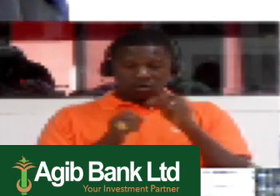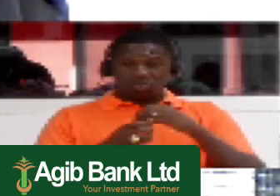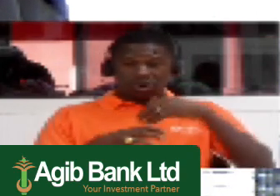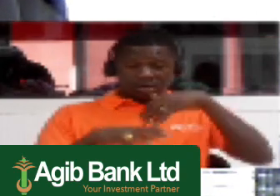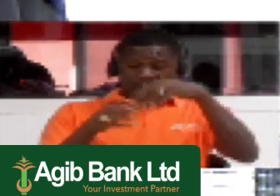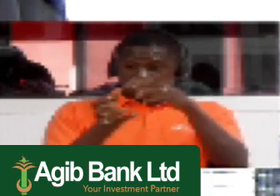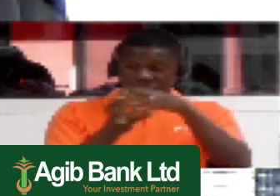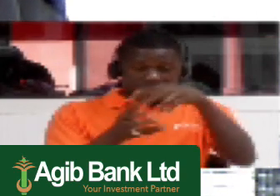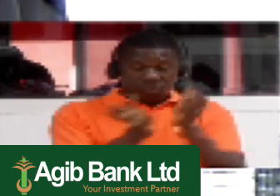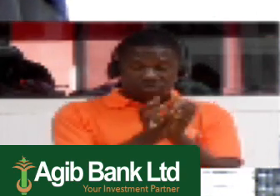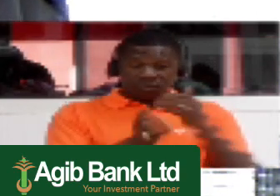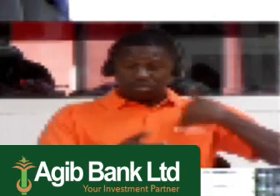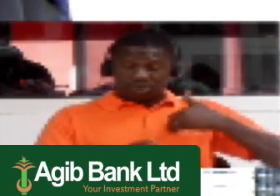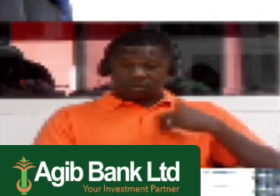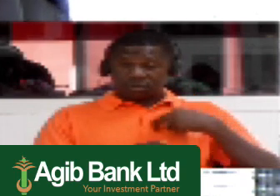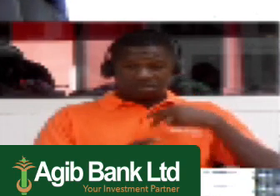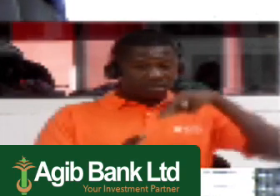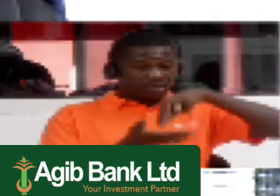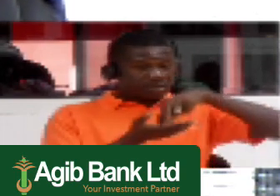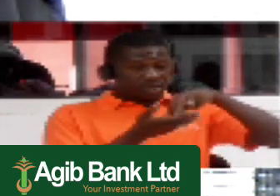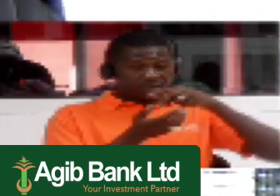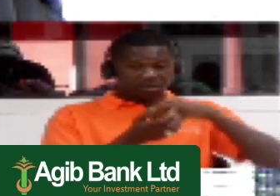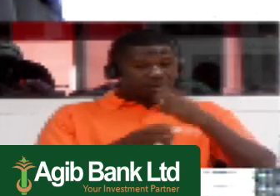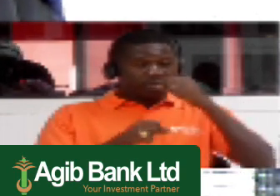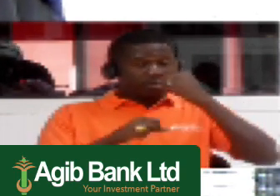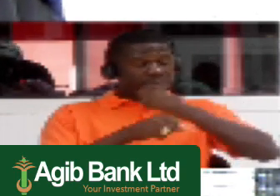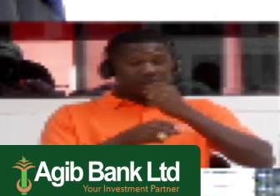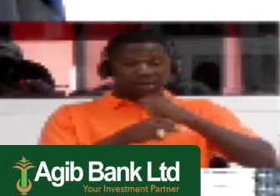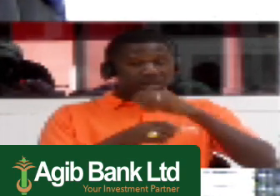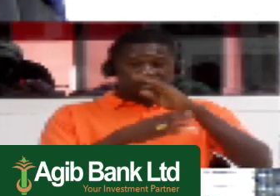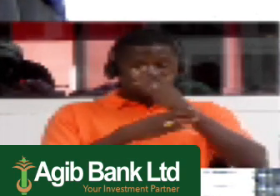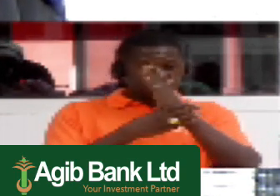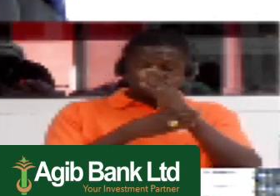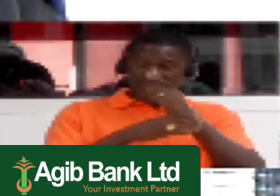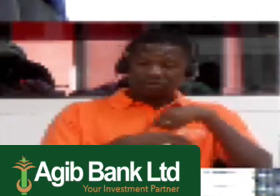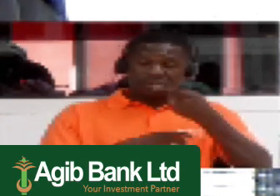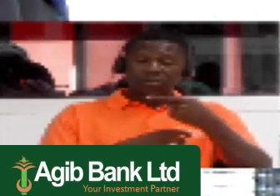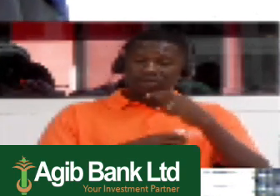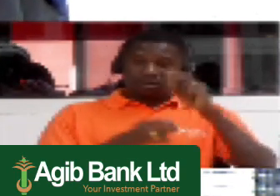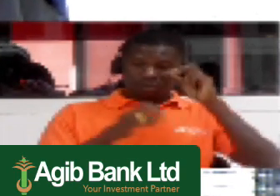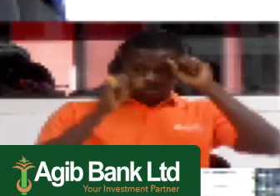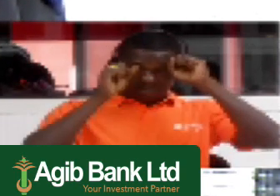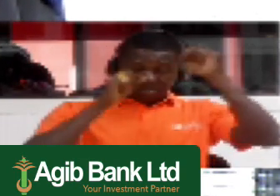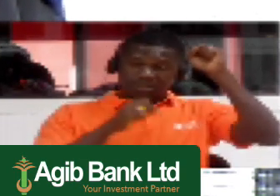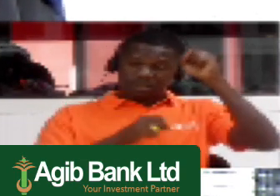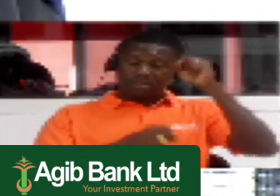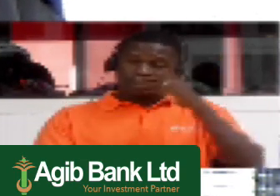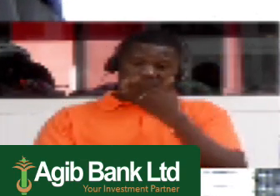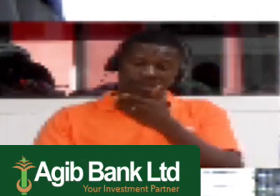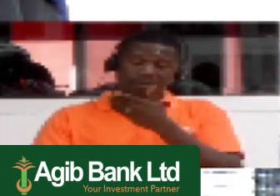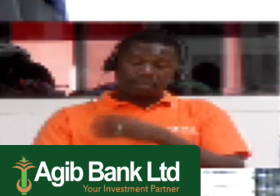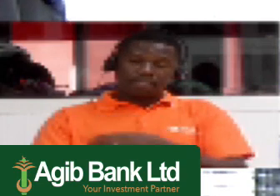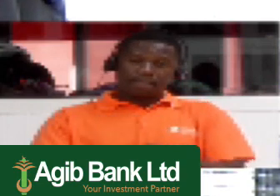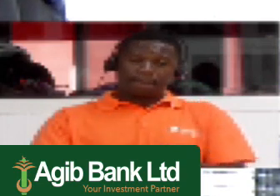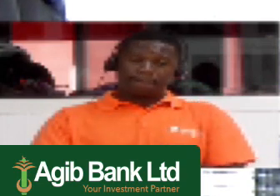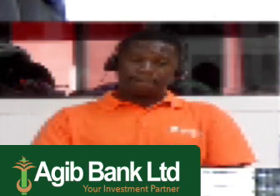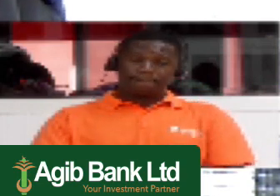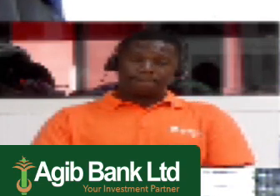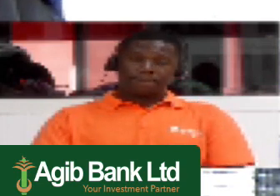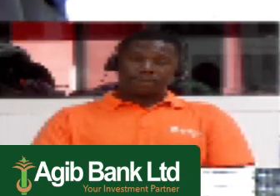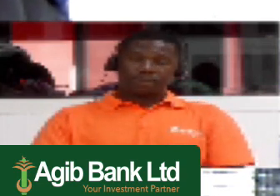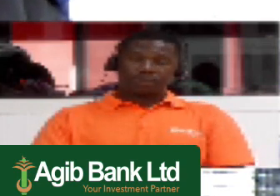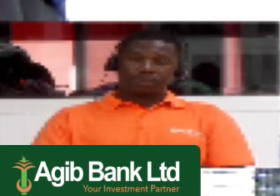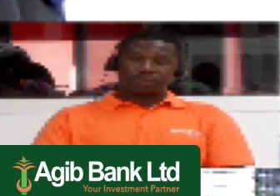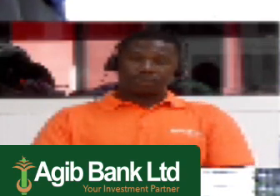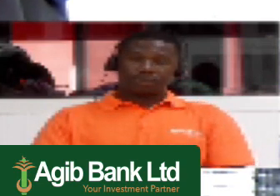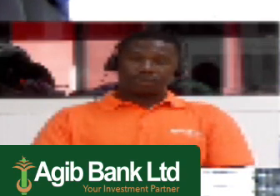of people that may cause any trouble for the president. So Walentela Siloti Kabojan Katafo,